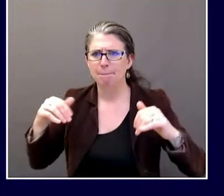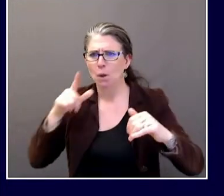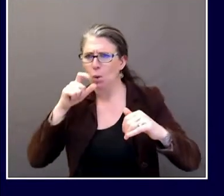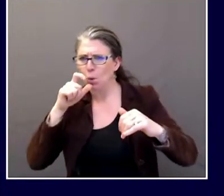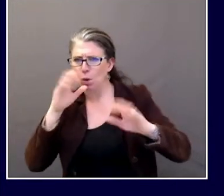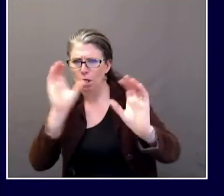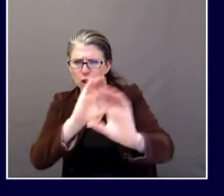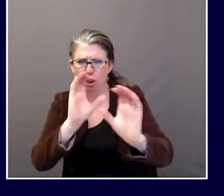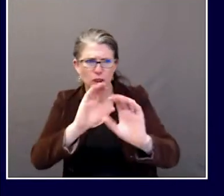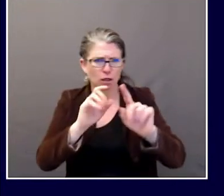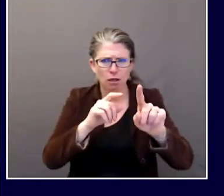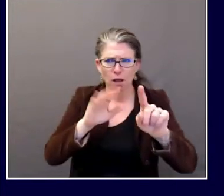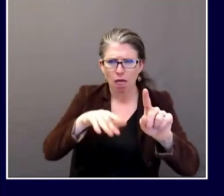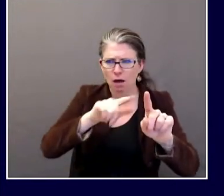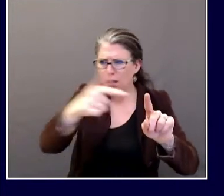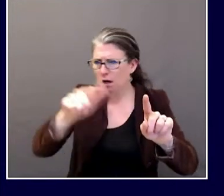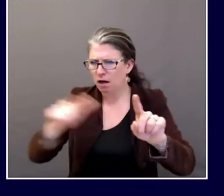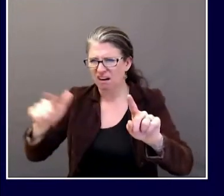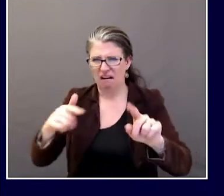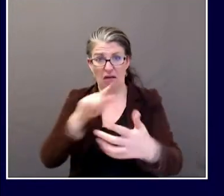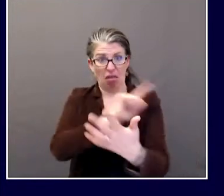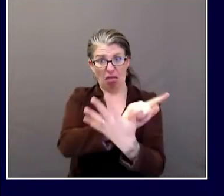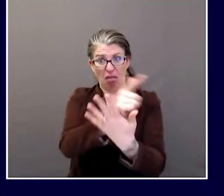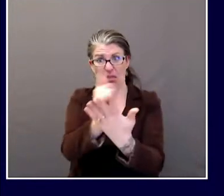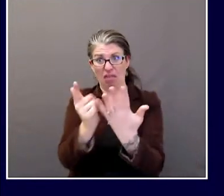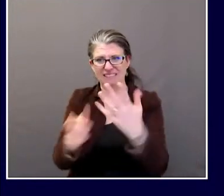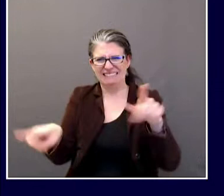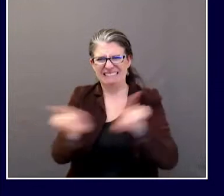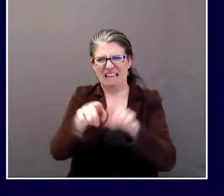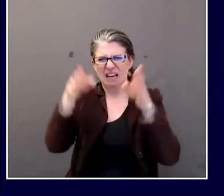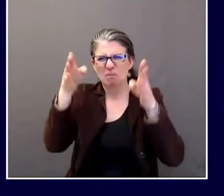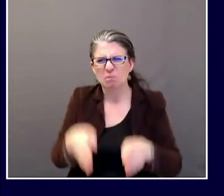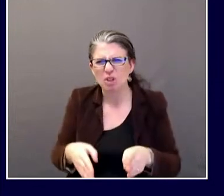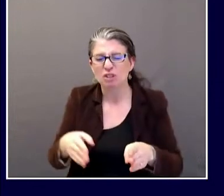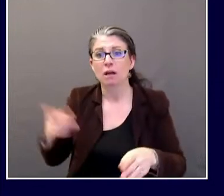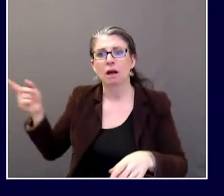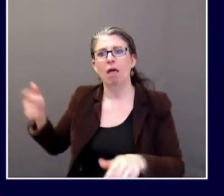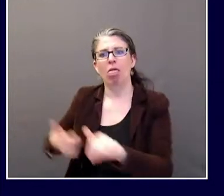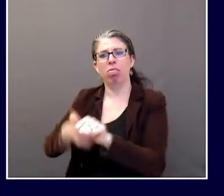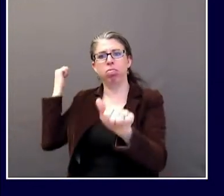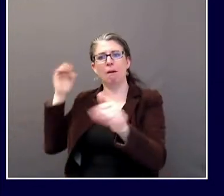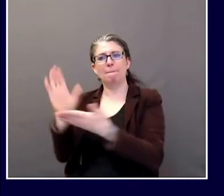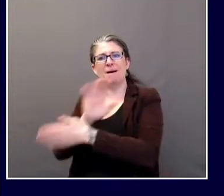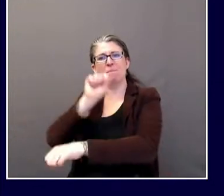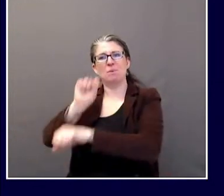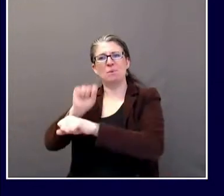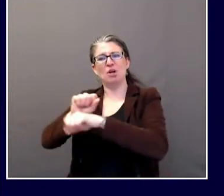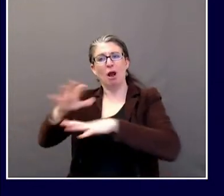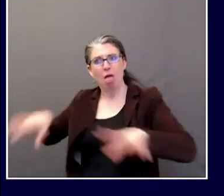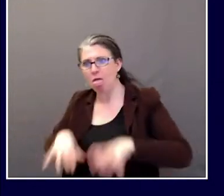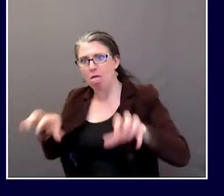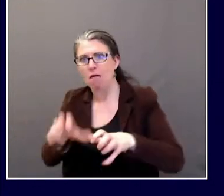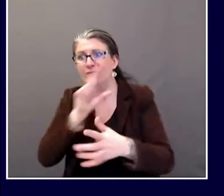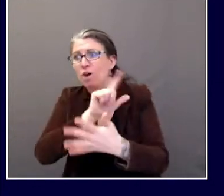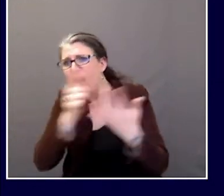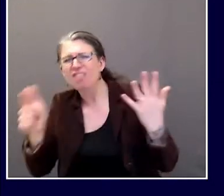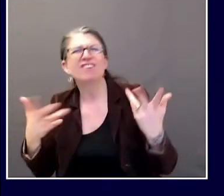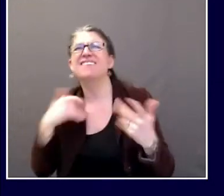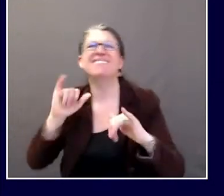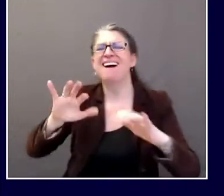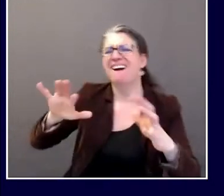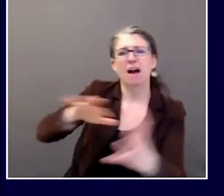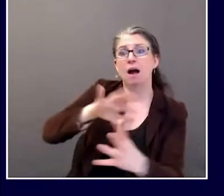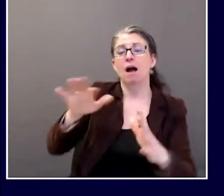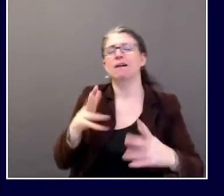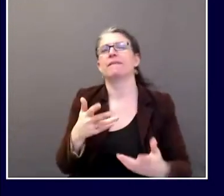difficult to work with. It could also mean that if you're given a space, you may not show up for it, which poses challenges for the